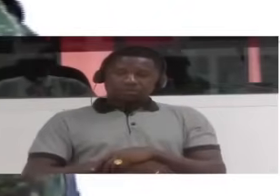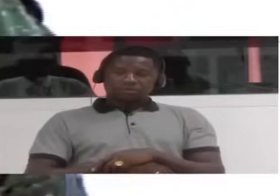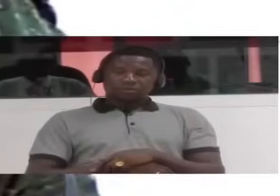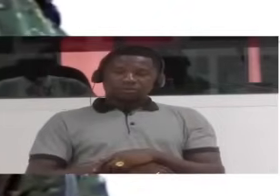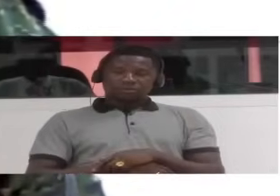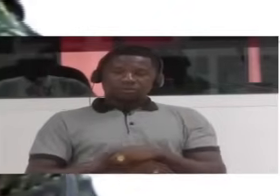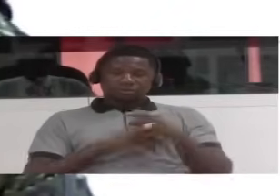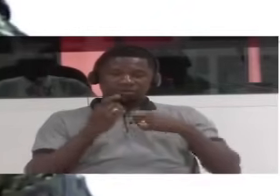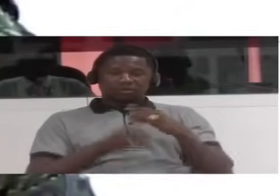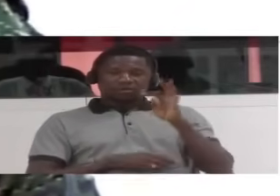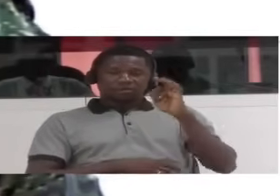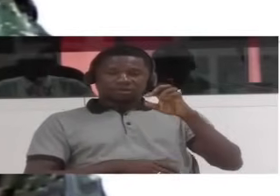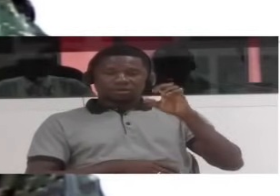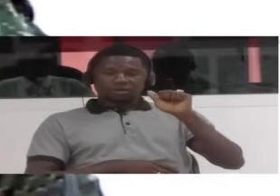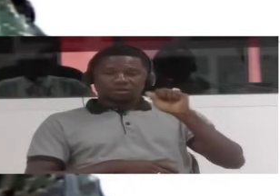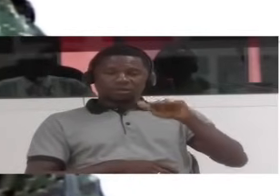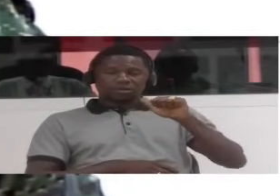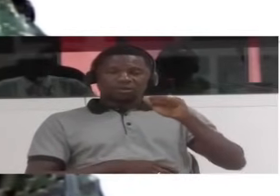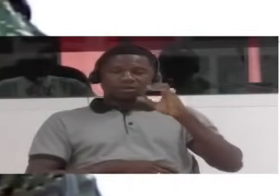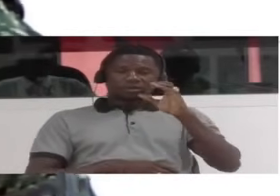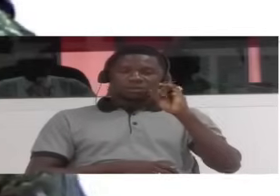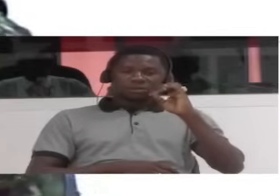Francisco continued with the restaurant.